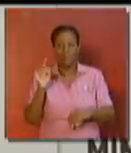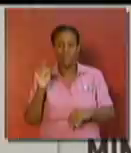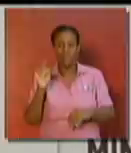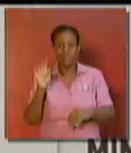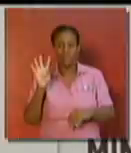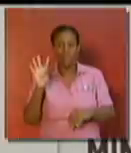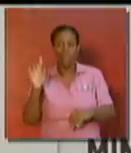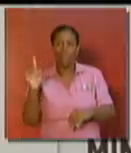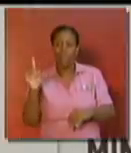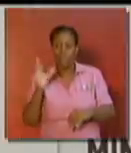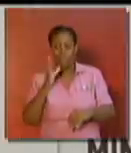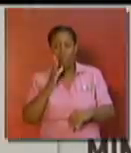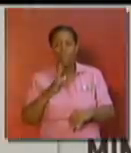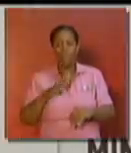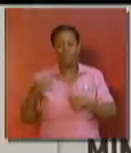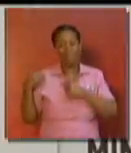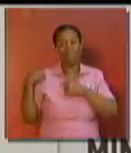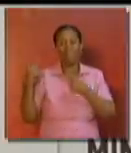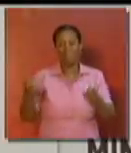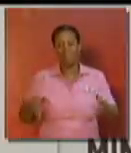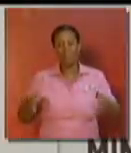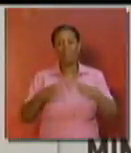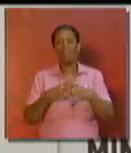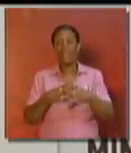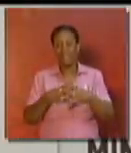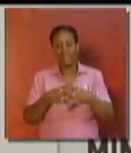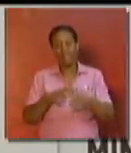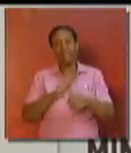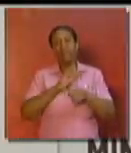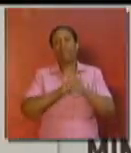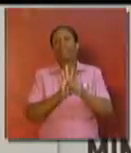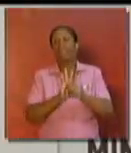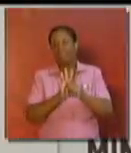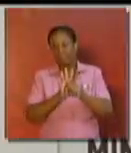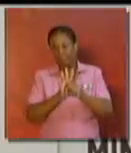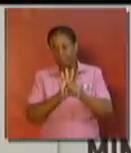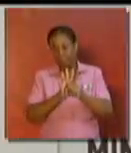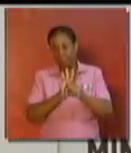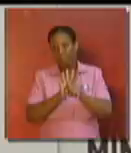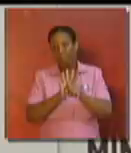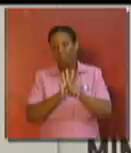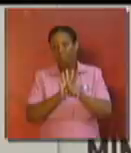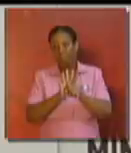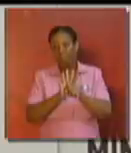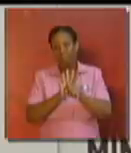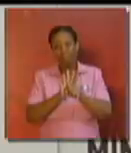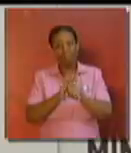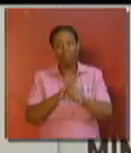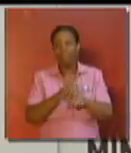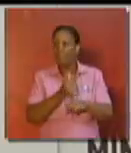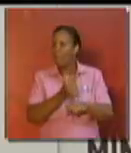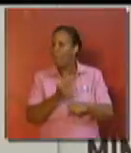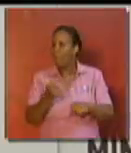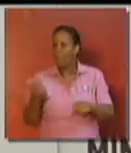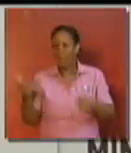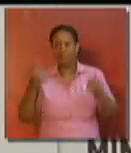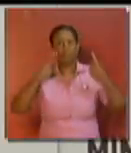pregnant at different stages of the pregnancy, and they have been successfully managed in our public healthcare